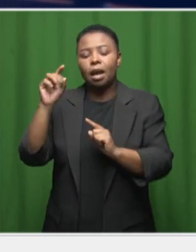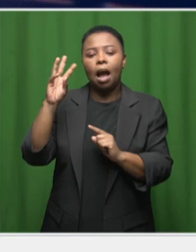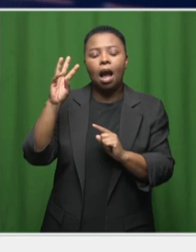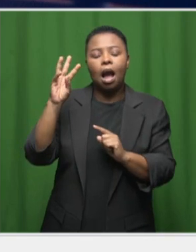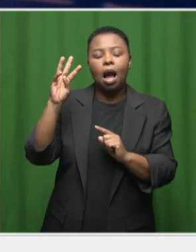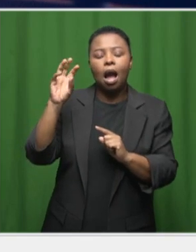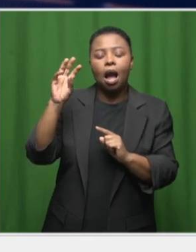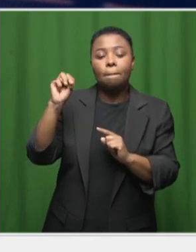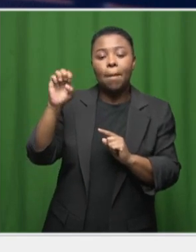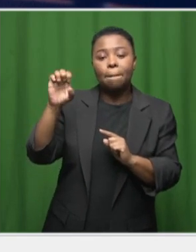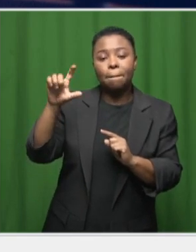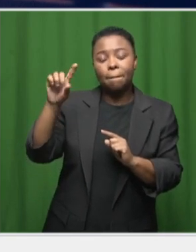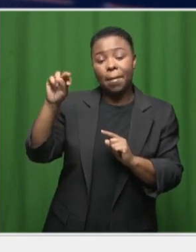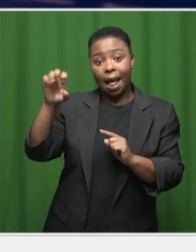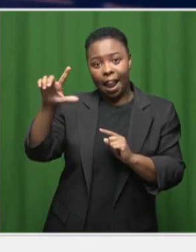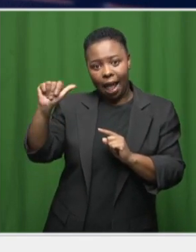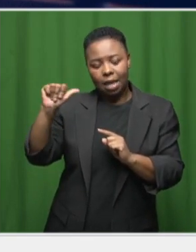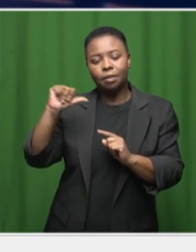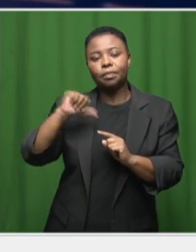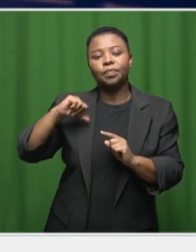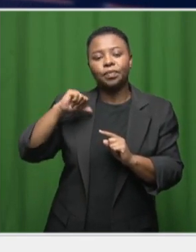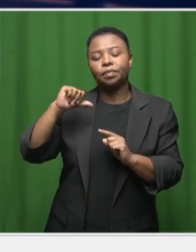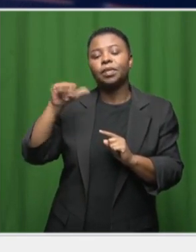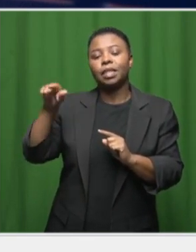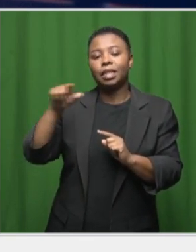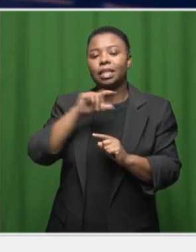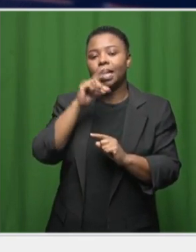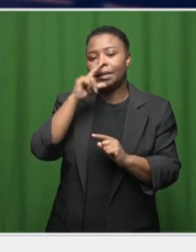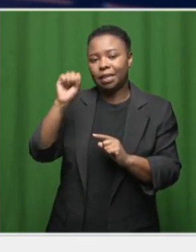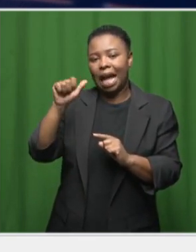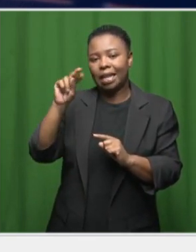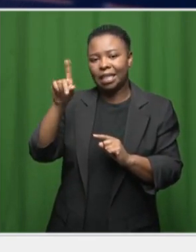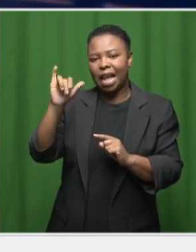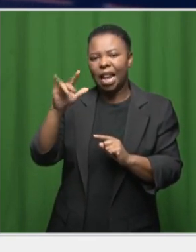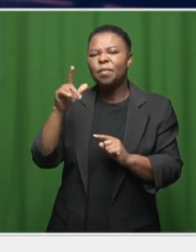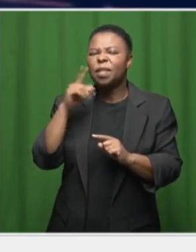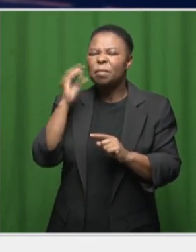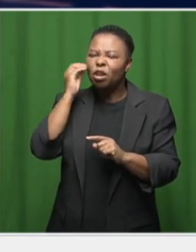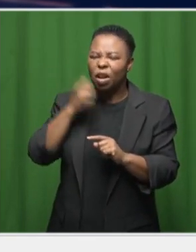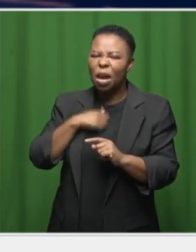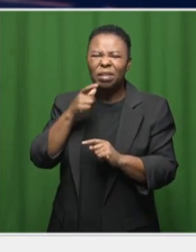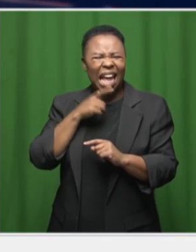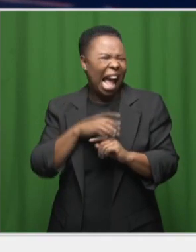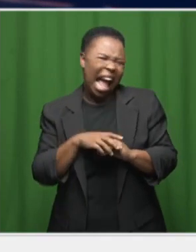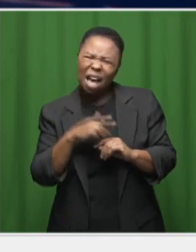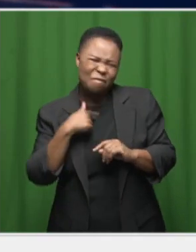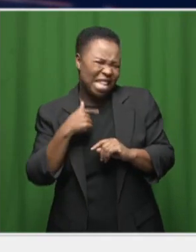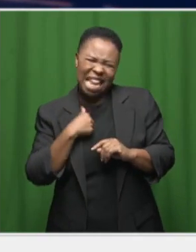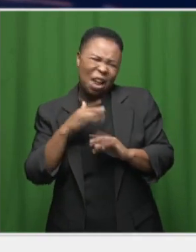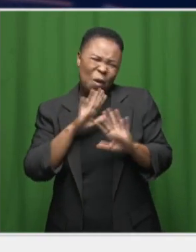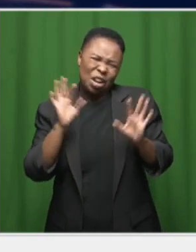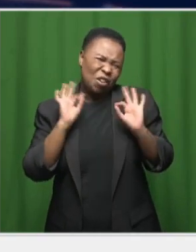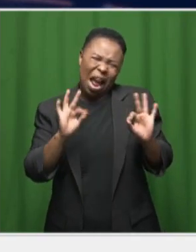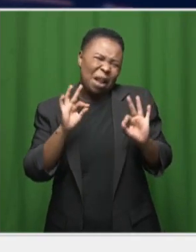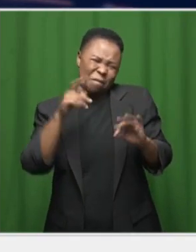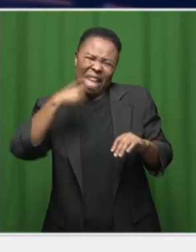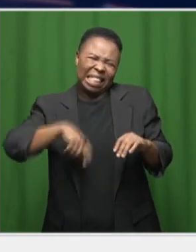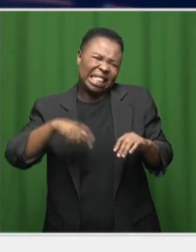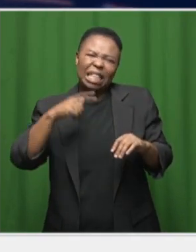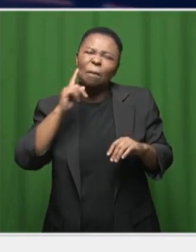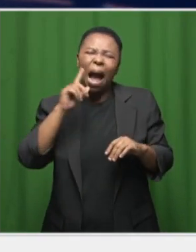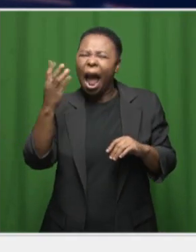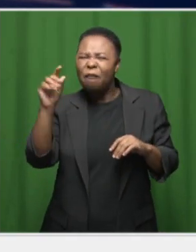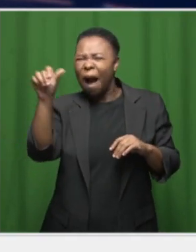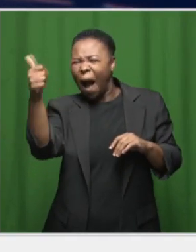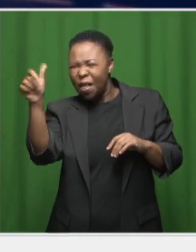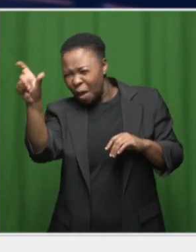I told him my interest. And then he told me that, you know, I'm not the right person, you know, but I've got this guy, you